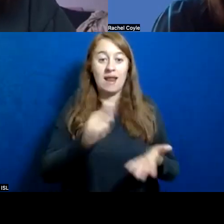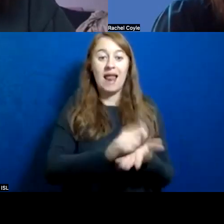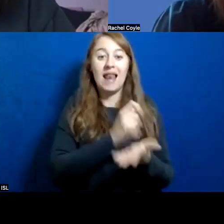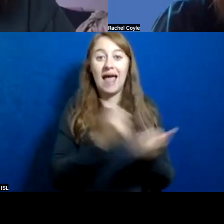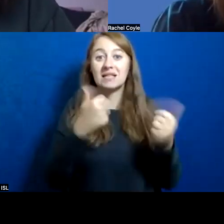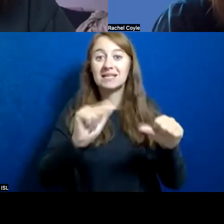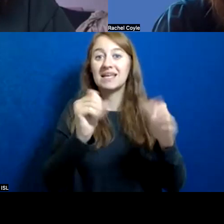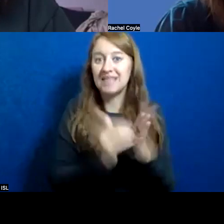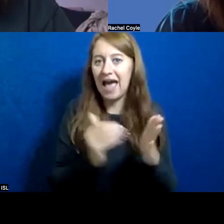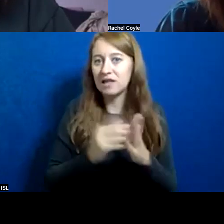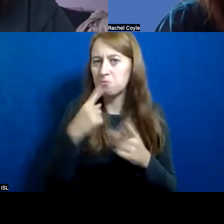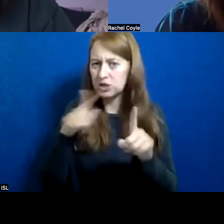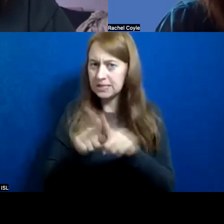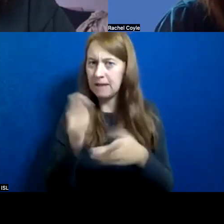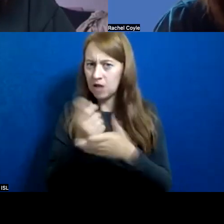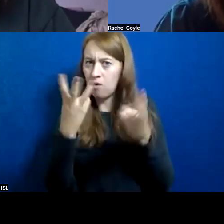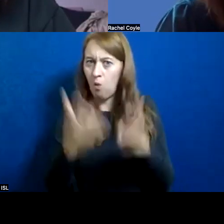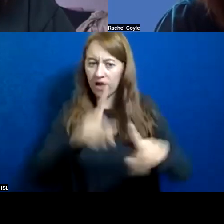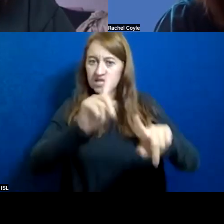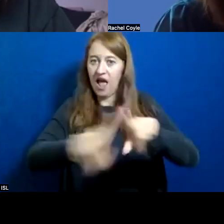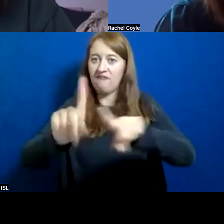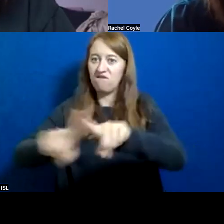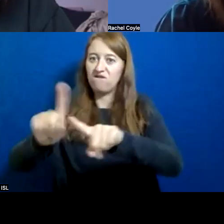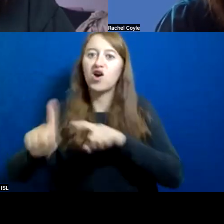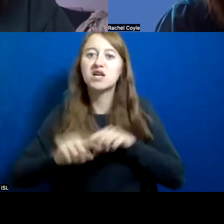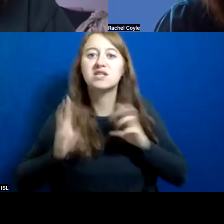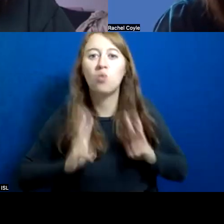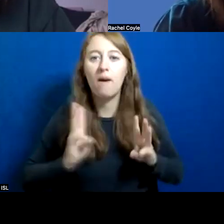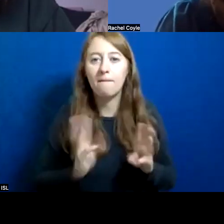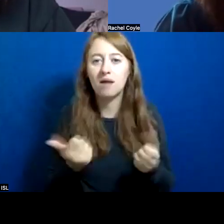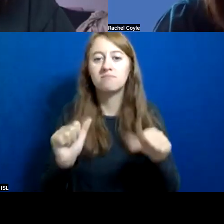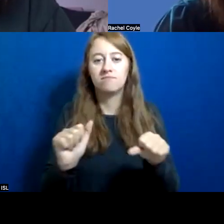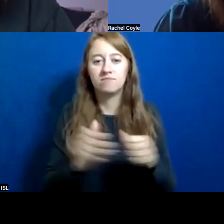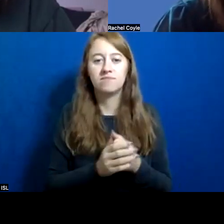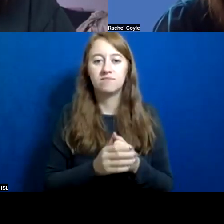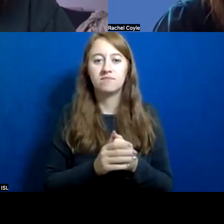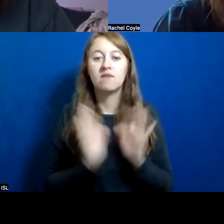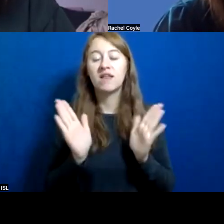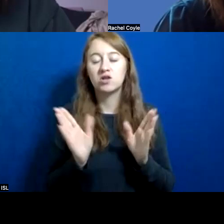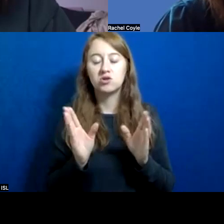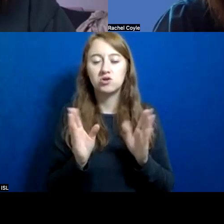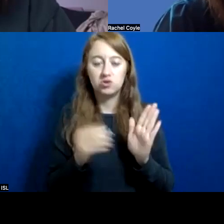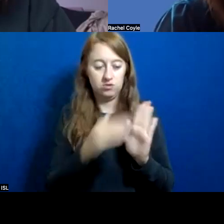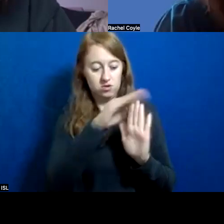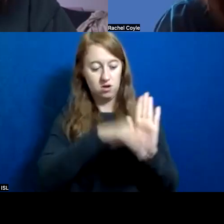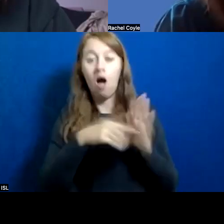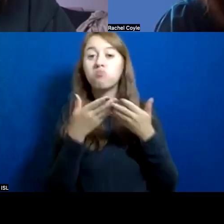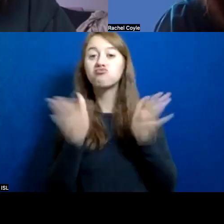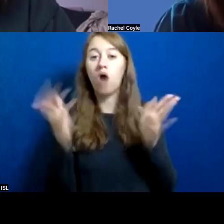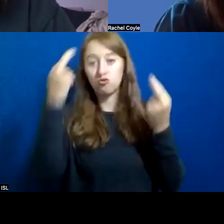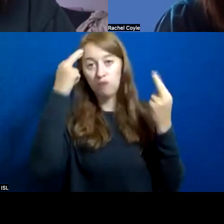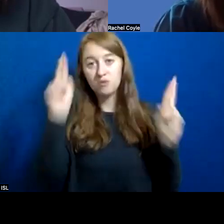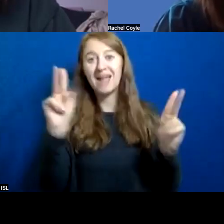And so this came in from Emma, and it was thinking about broader representation and the need for initiatives for minority groups such as the traveller